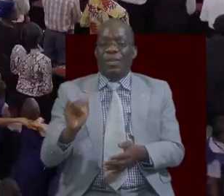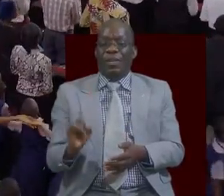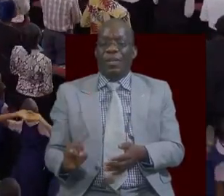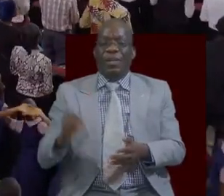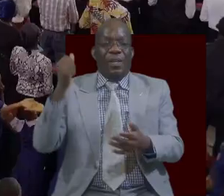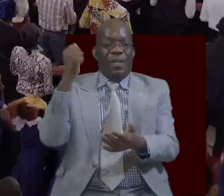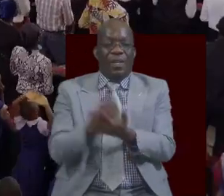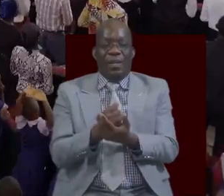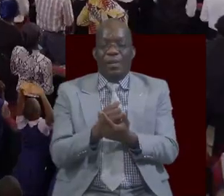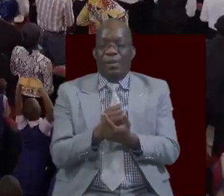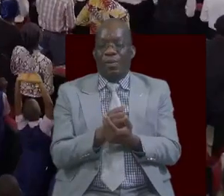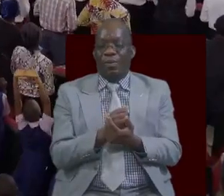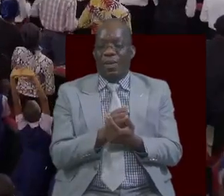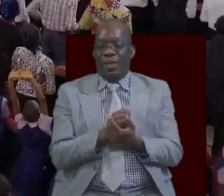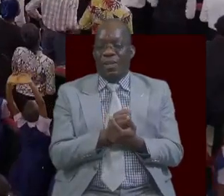Amen.